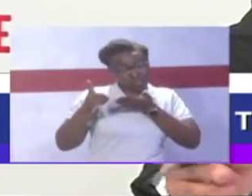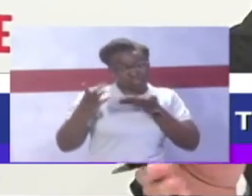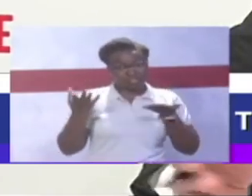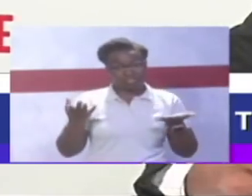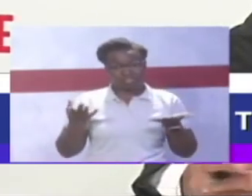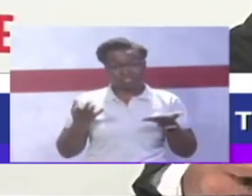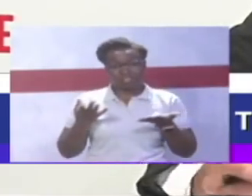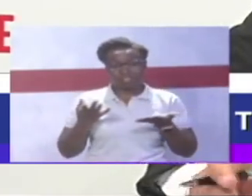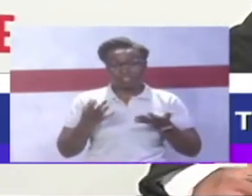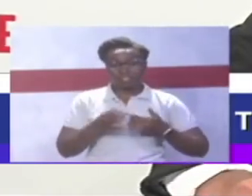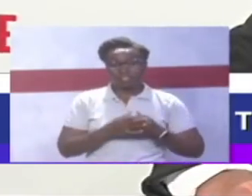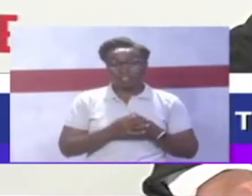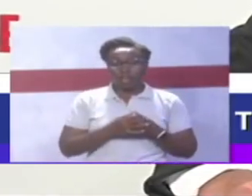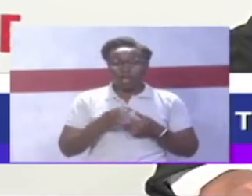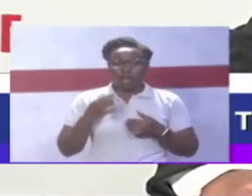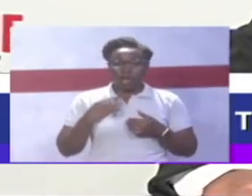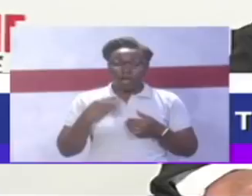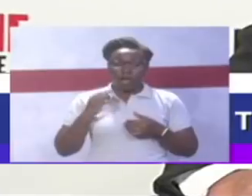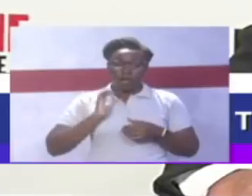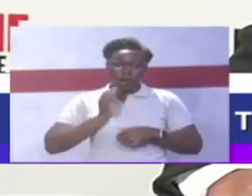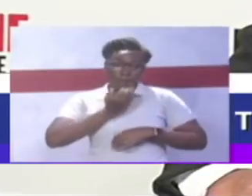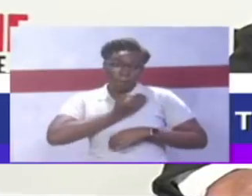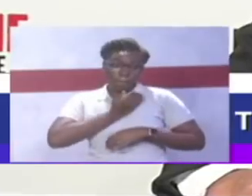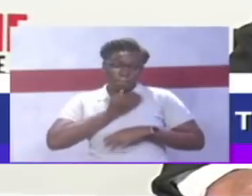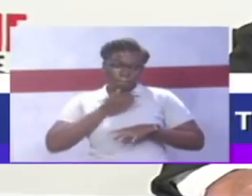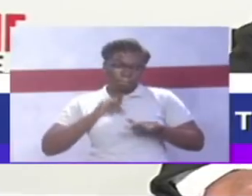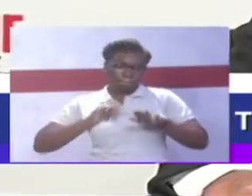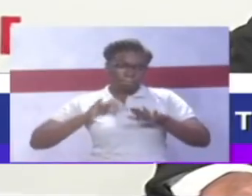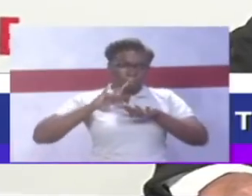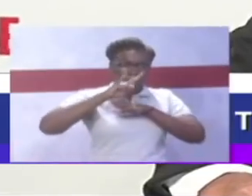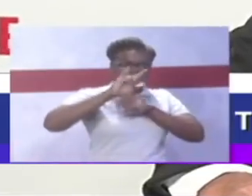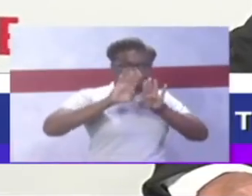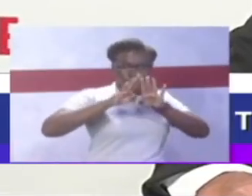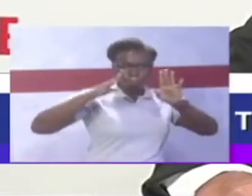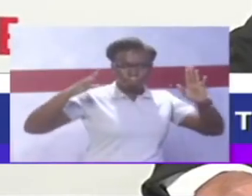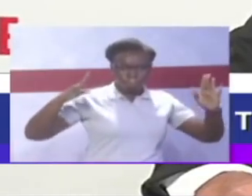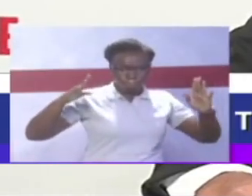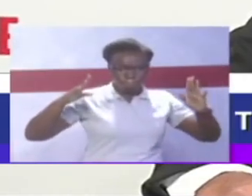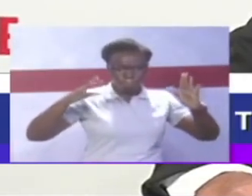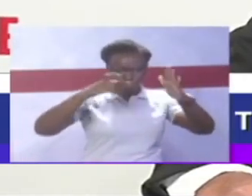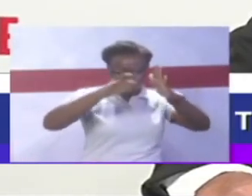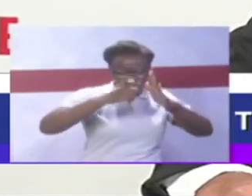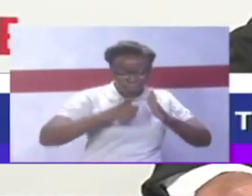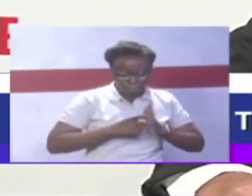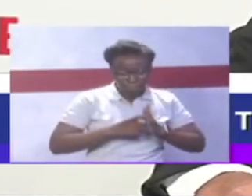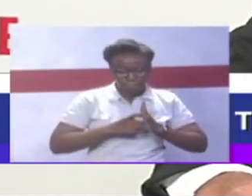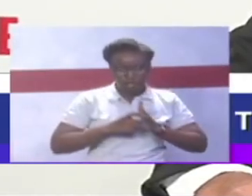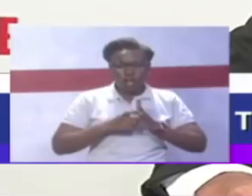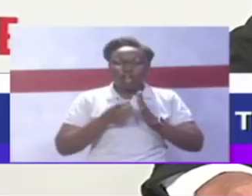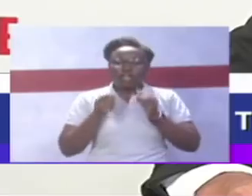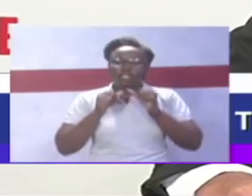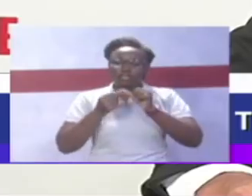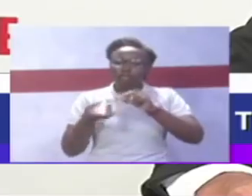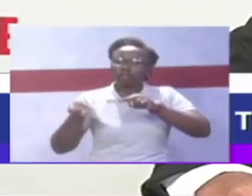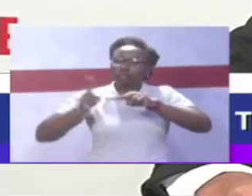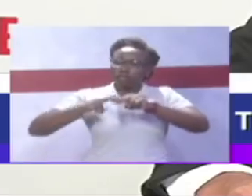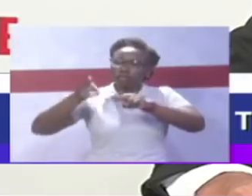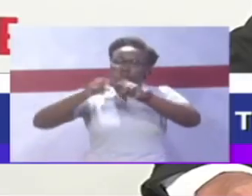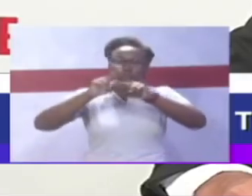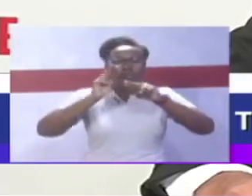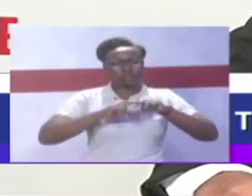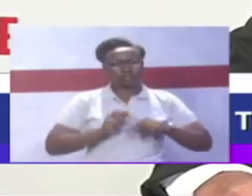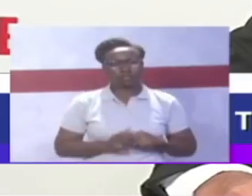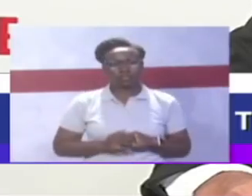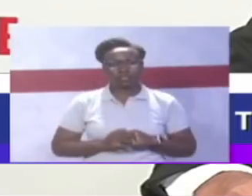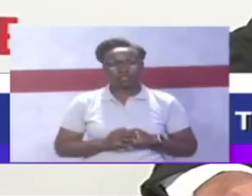continues to be updated, and we will make the necessary amendments as we see fit going forward. And I had presented before that